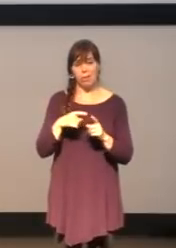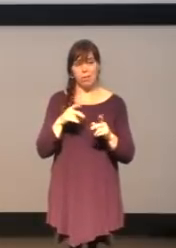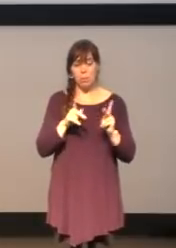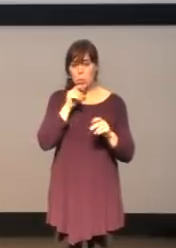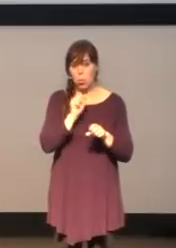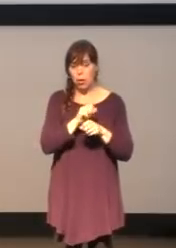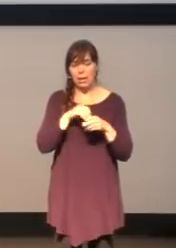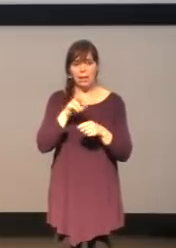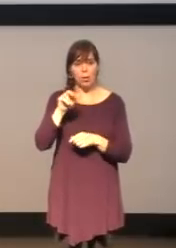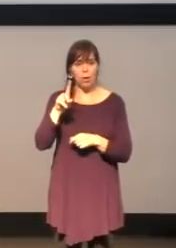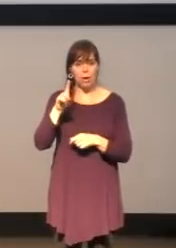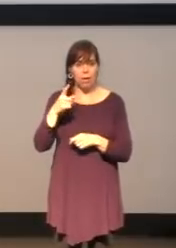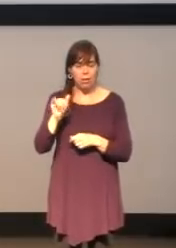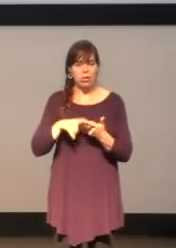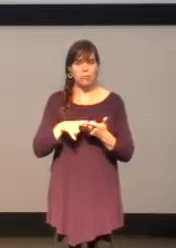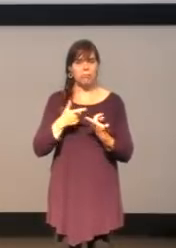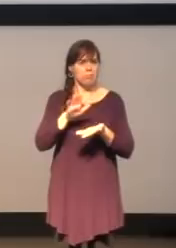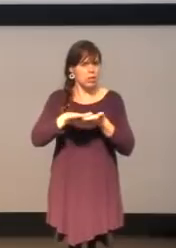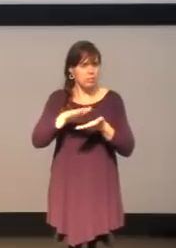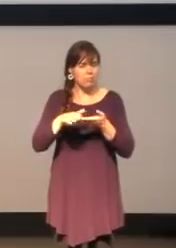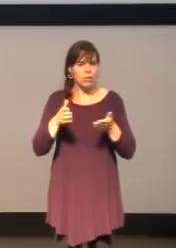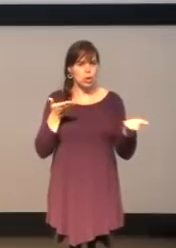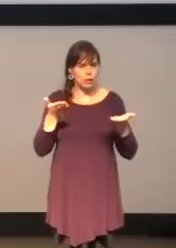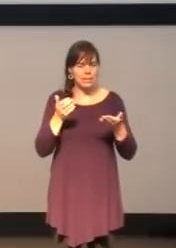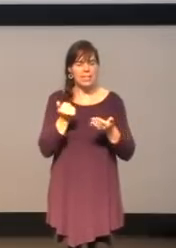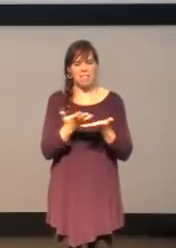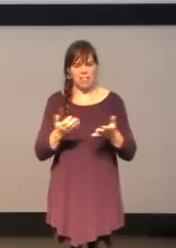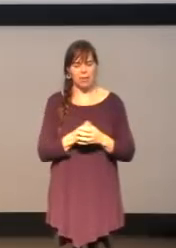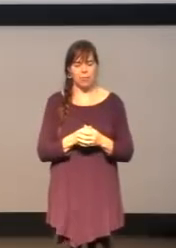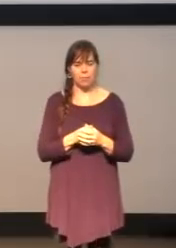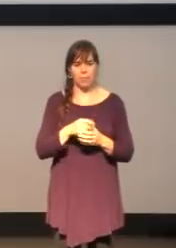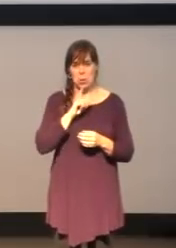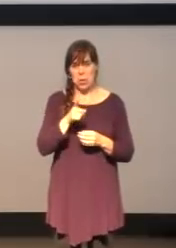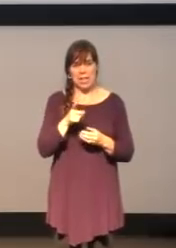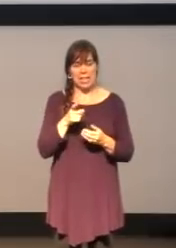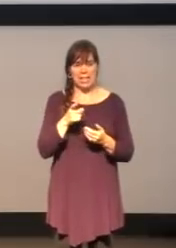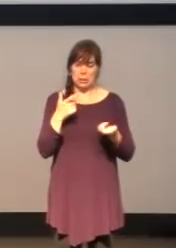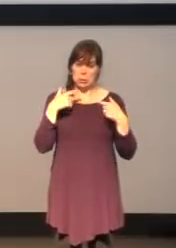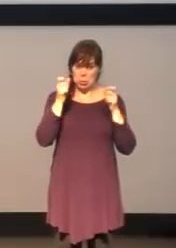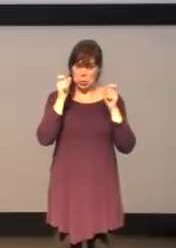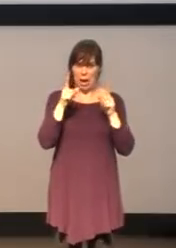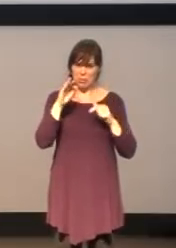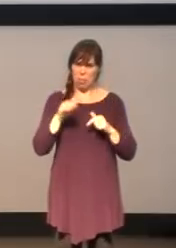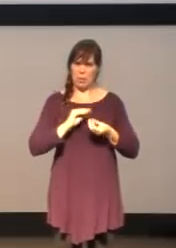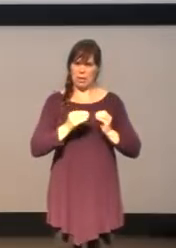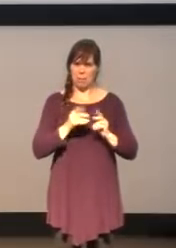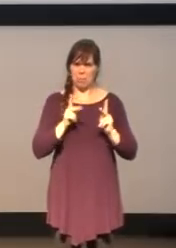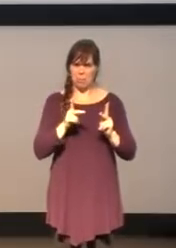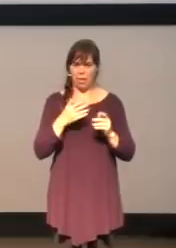worked in radiology, environmental services, et cetera. And, you know, honestly, it was surprisingly low.